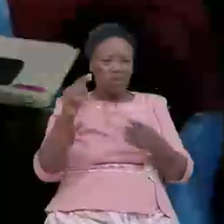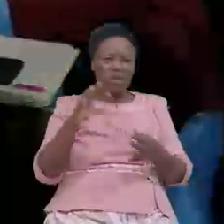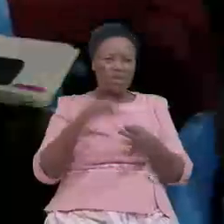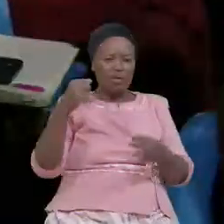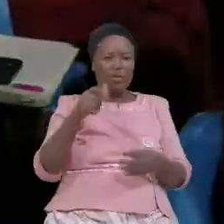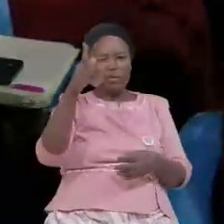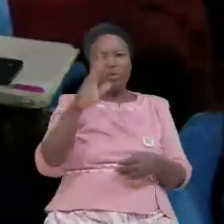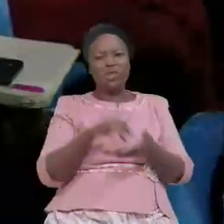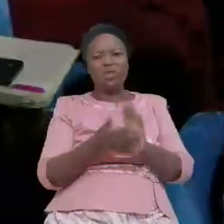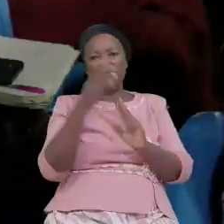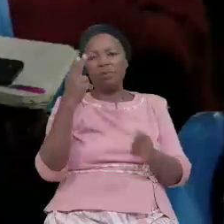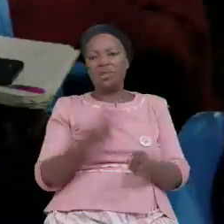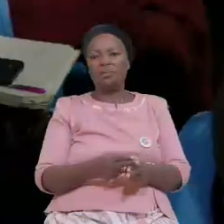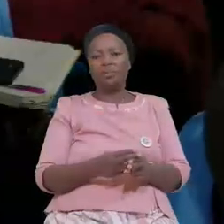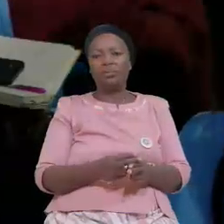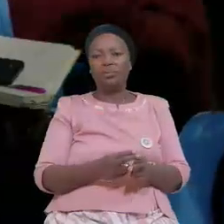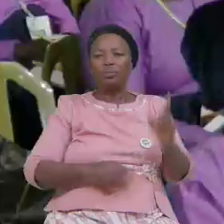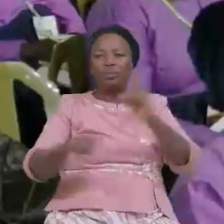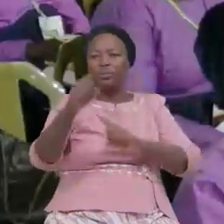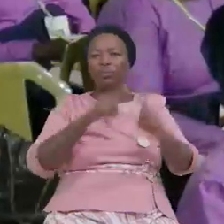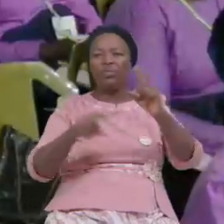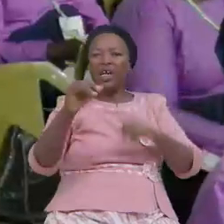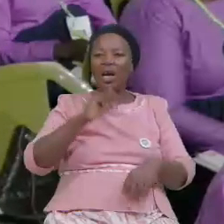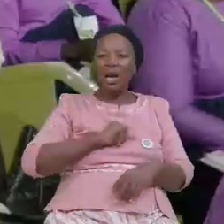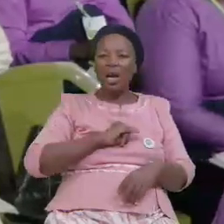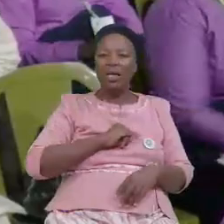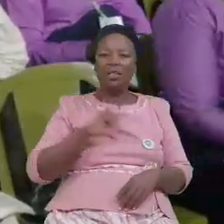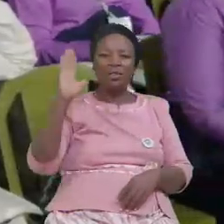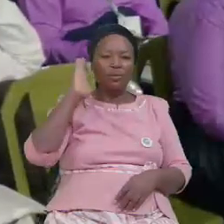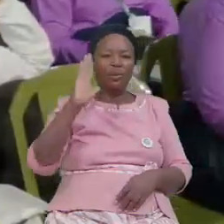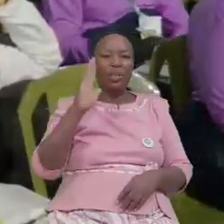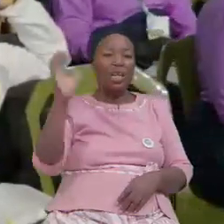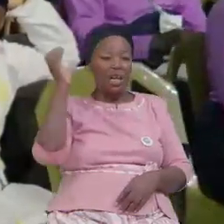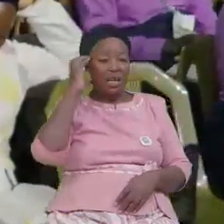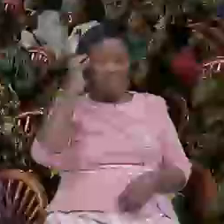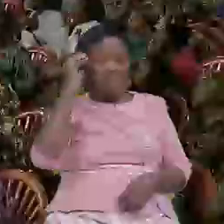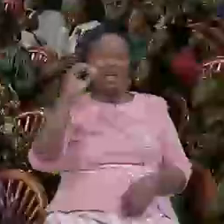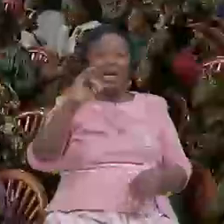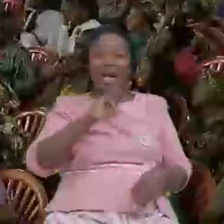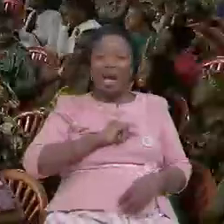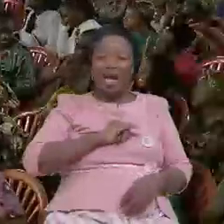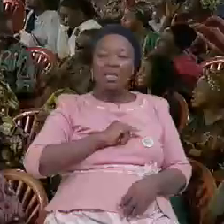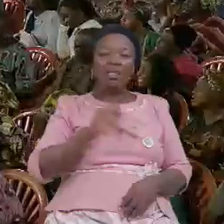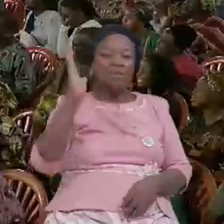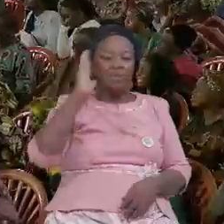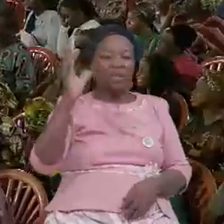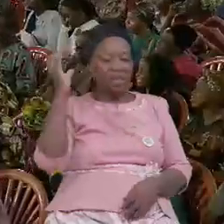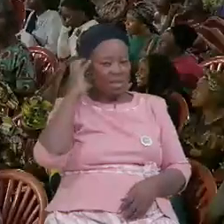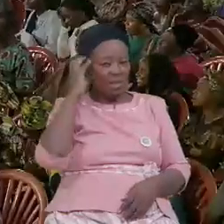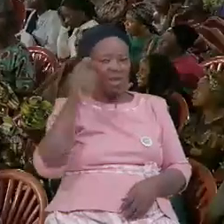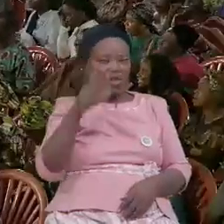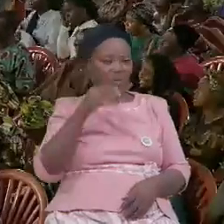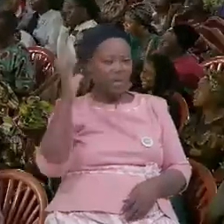God. I will listen. I can't hear Obama show people. You're listening